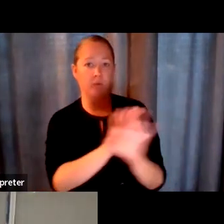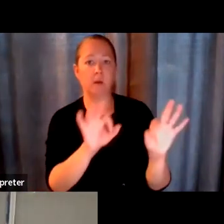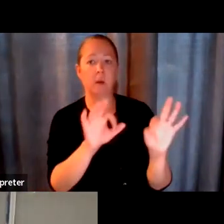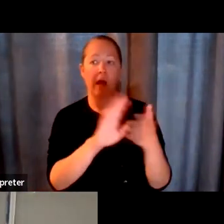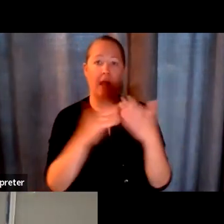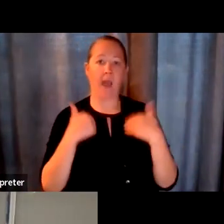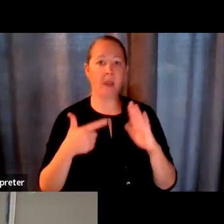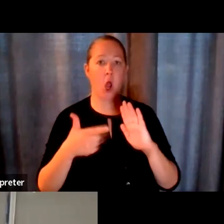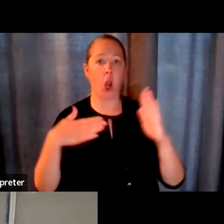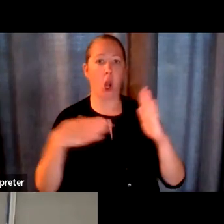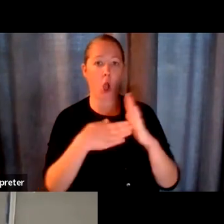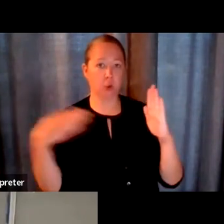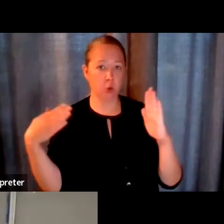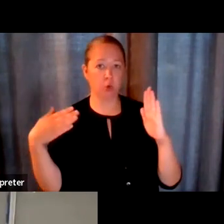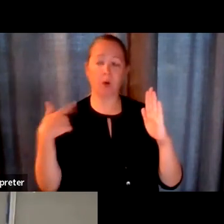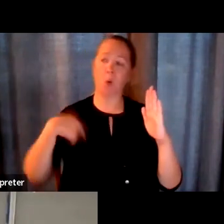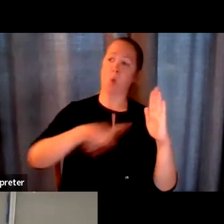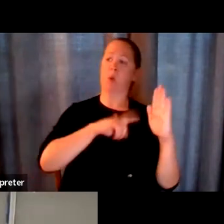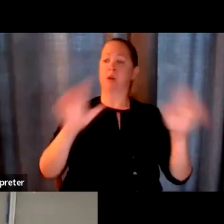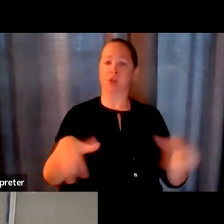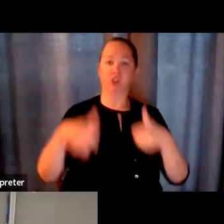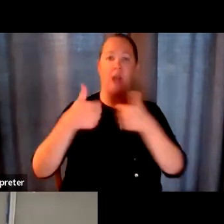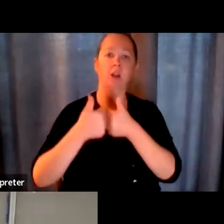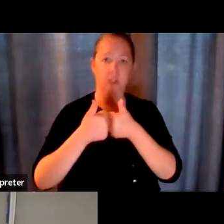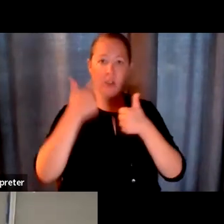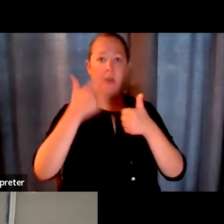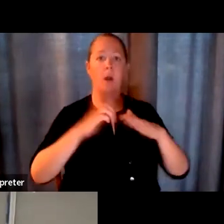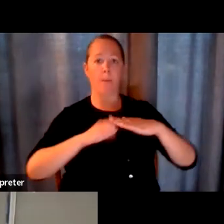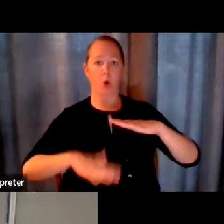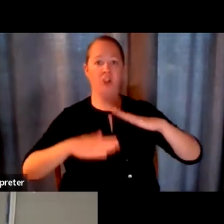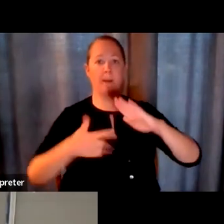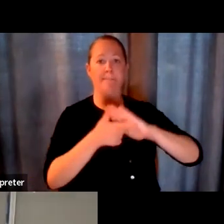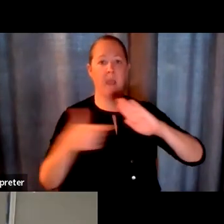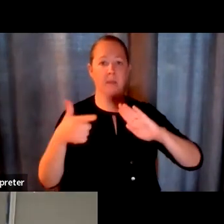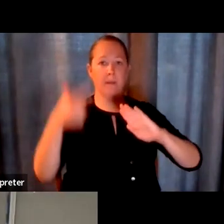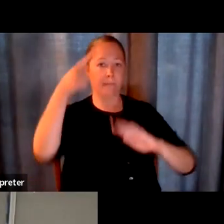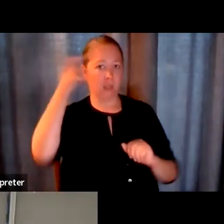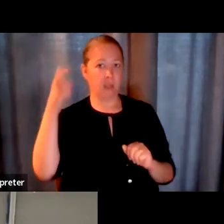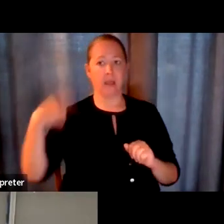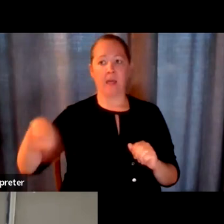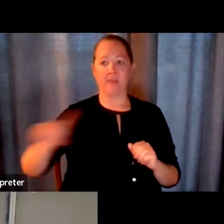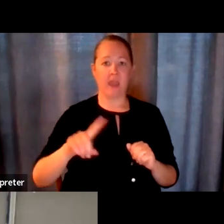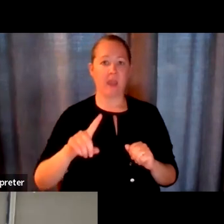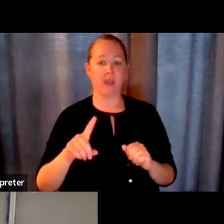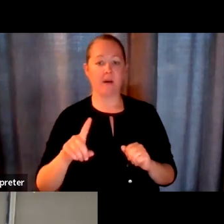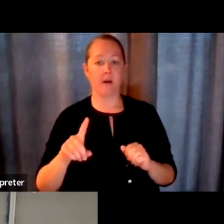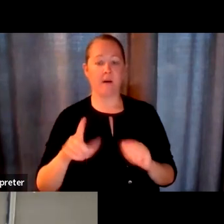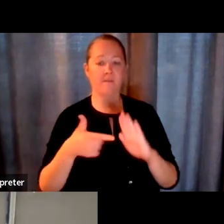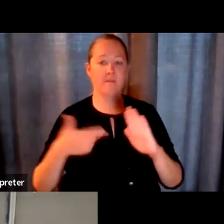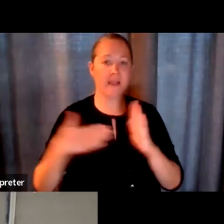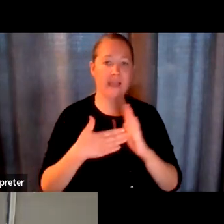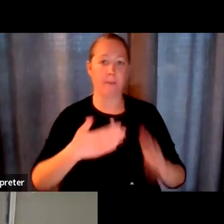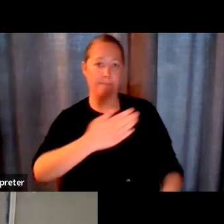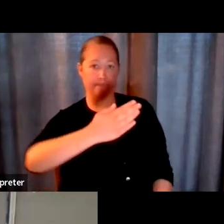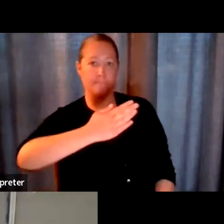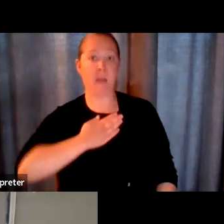says we're challenging these abortion bans because they violate my religious freedom. Religious